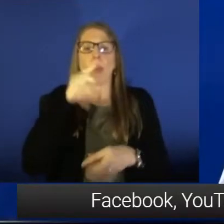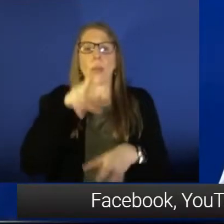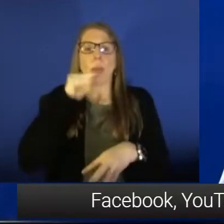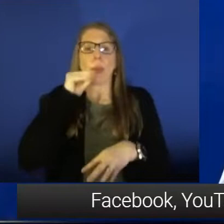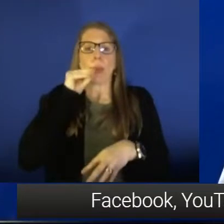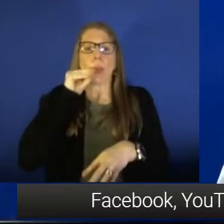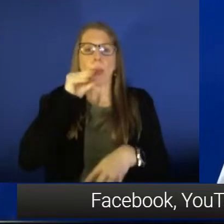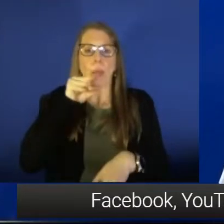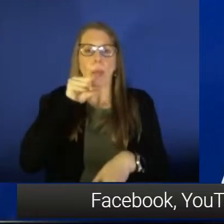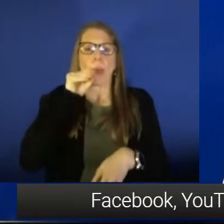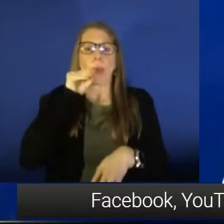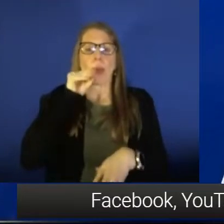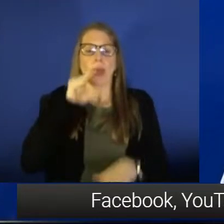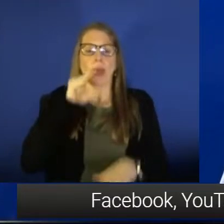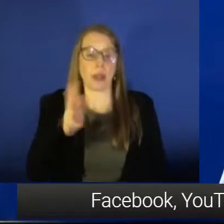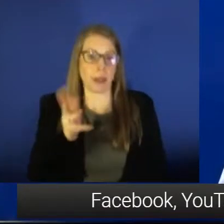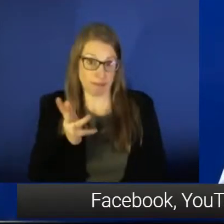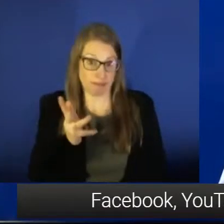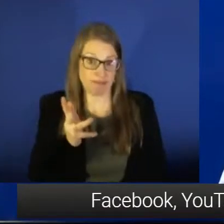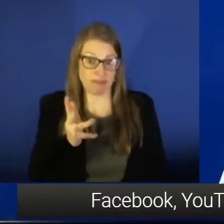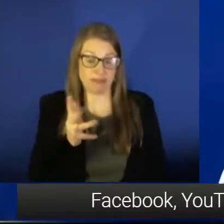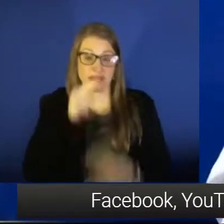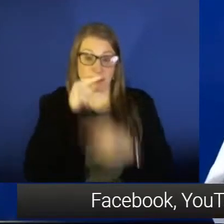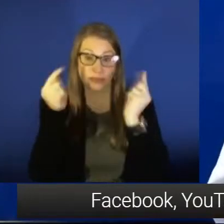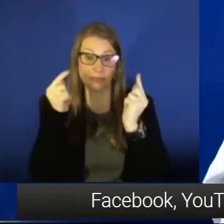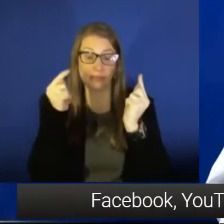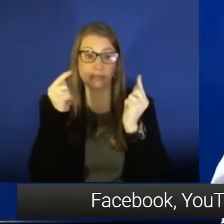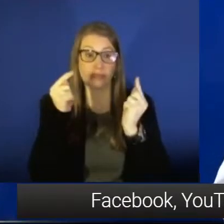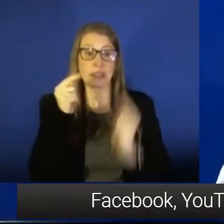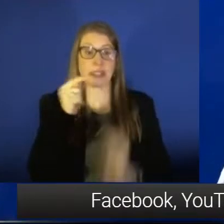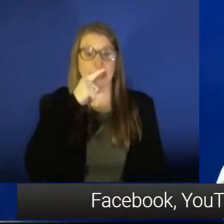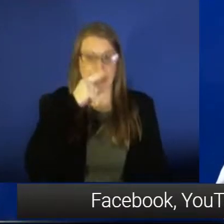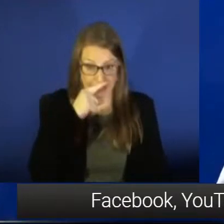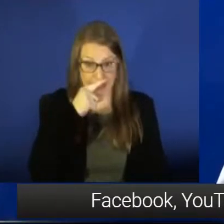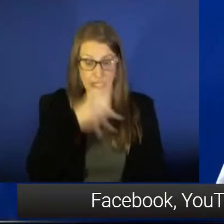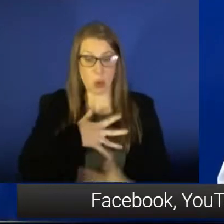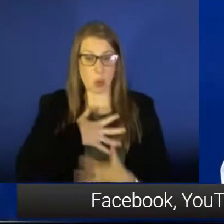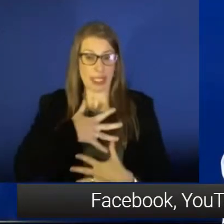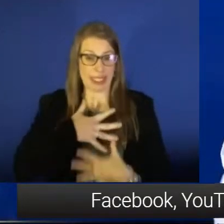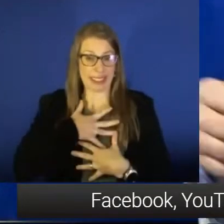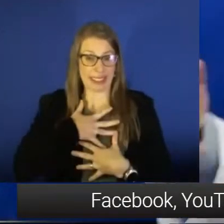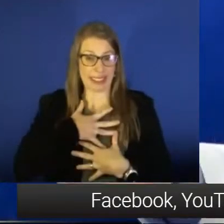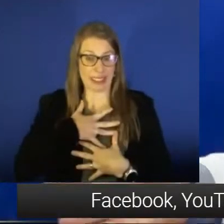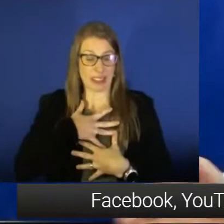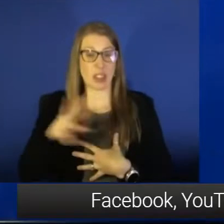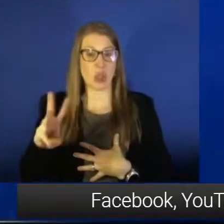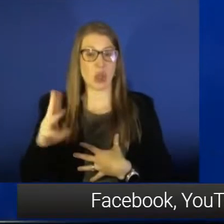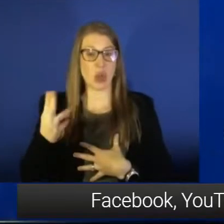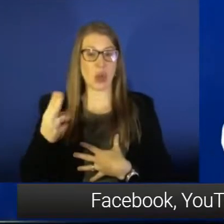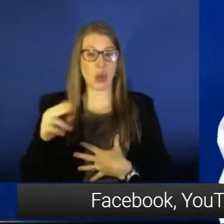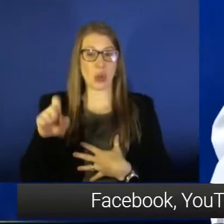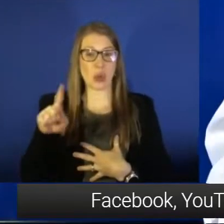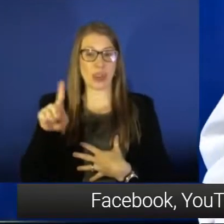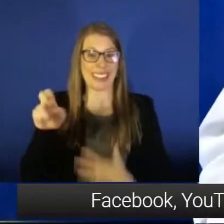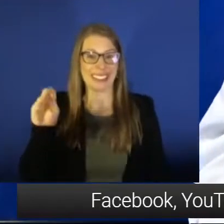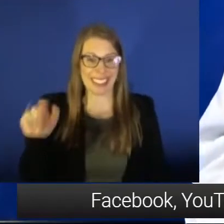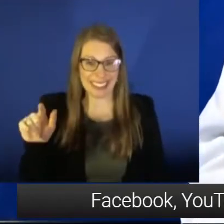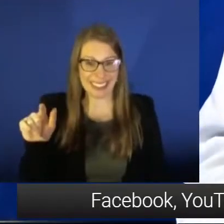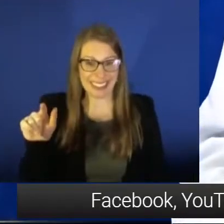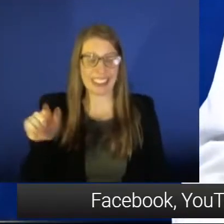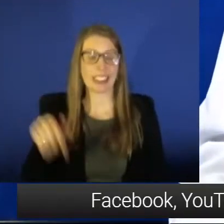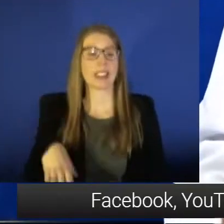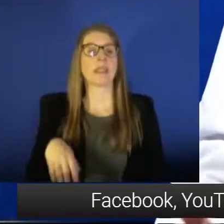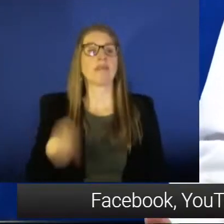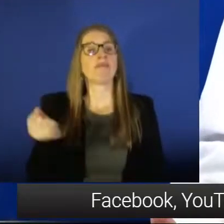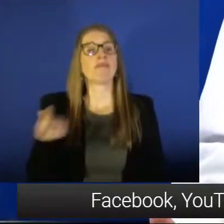develop asthma, sneezing, and wheezing. And it's the wheezing part you really want to avoid because, Dr. Barkman, we know that prolonged exposure to